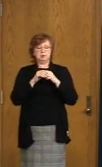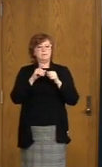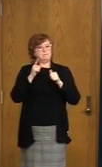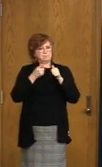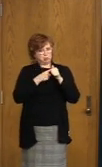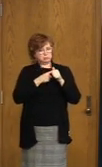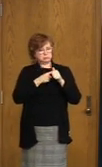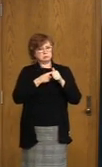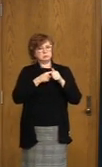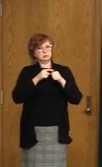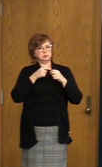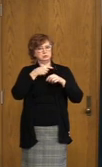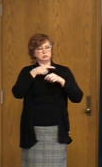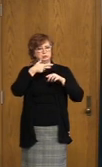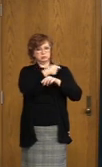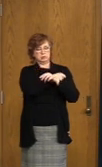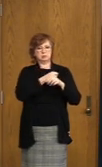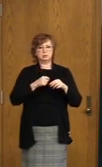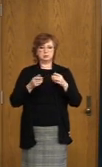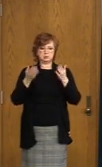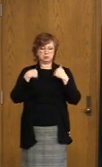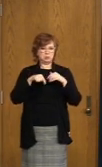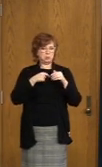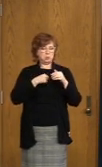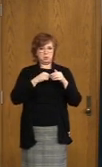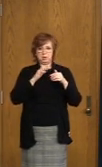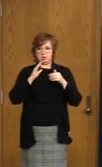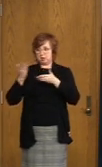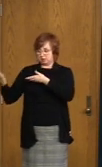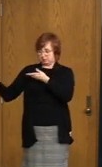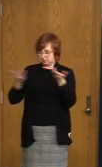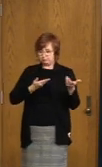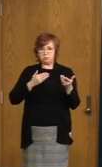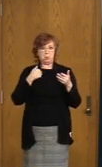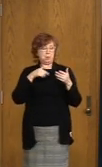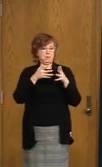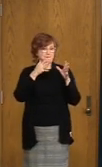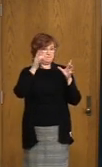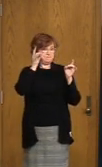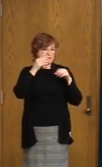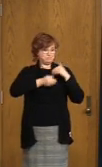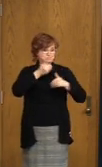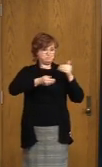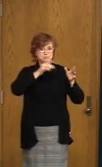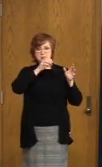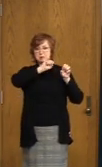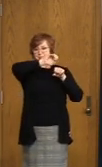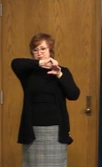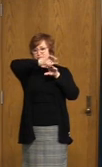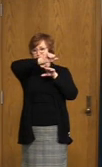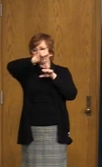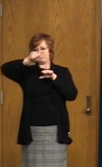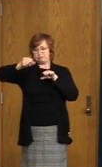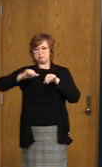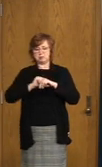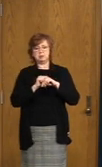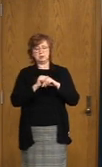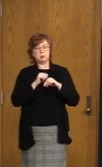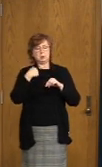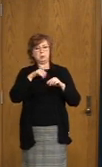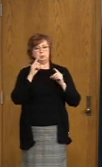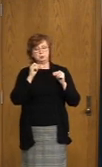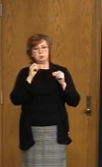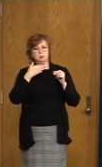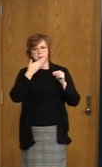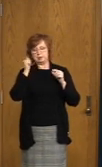a day throughout the province, just as quickly as those vaccines are delivered to our province by the federal government. We'll continue to press